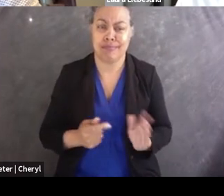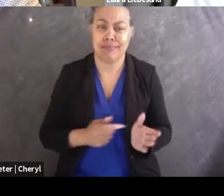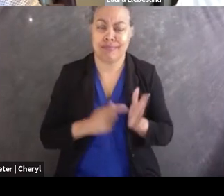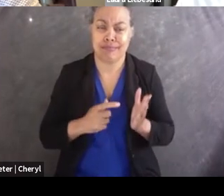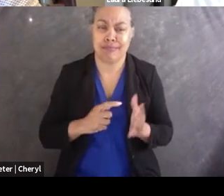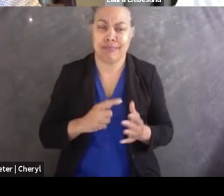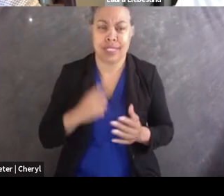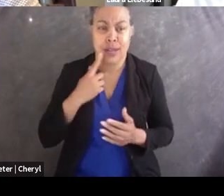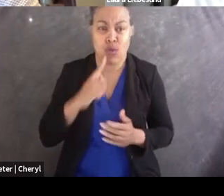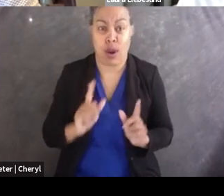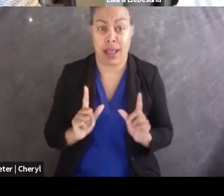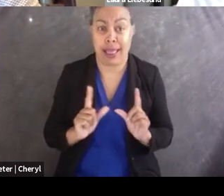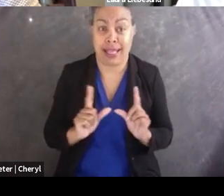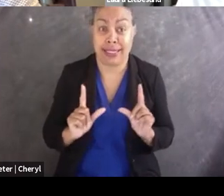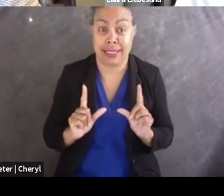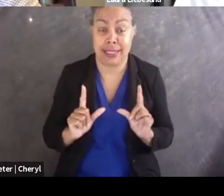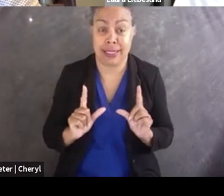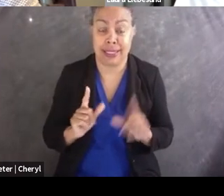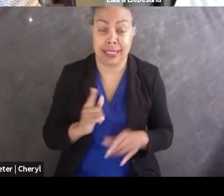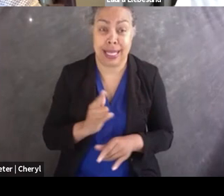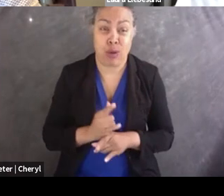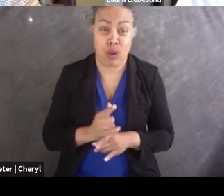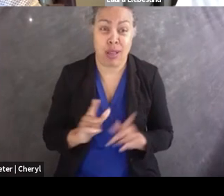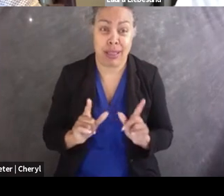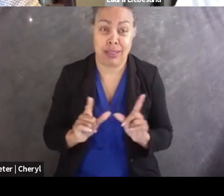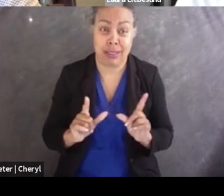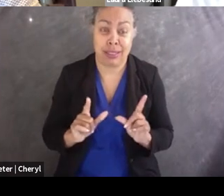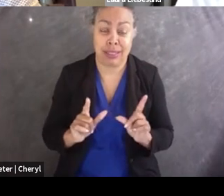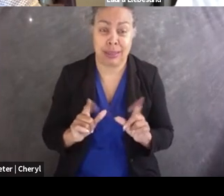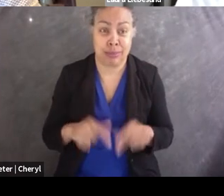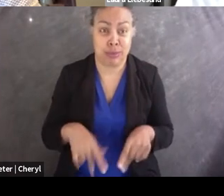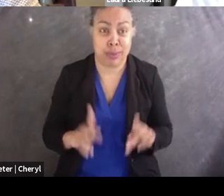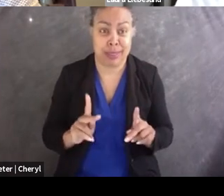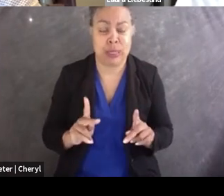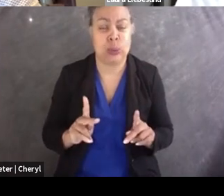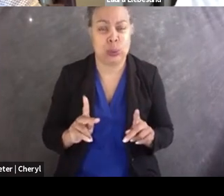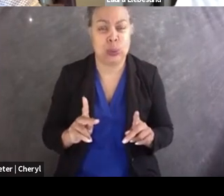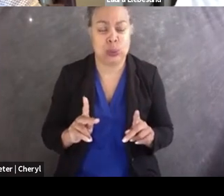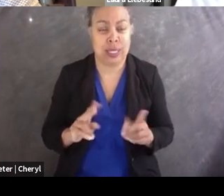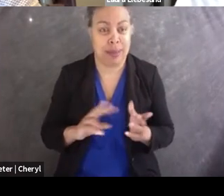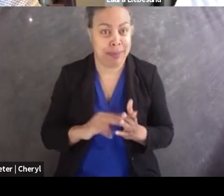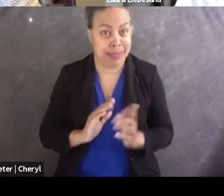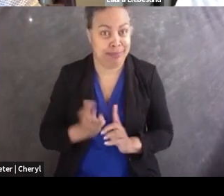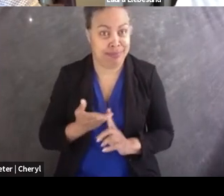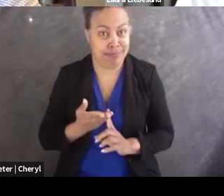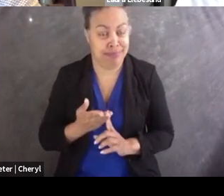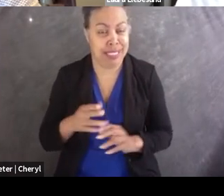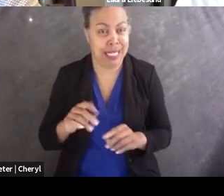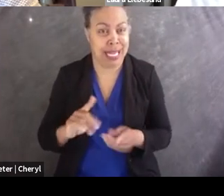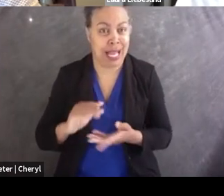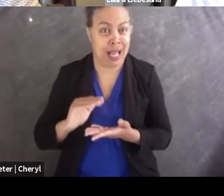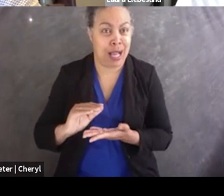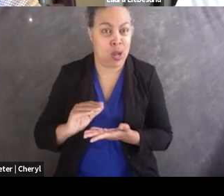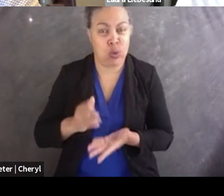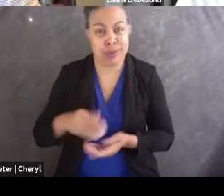process for the licensing of alcohol, you know, this was not an easy thing to arrive at.